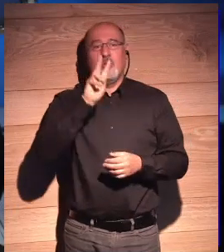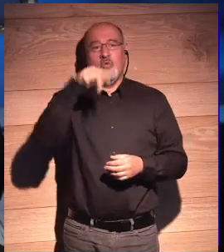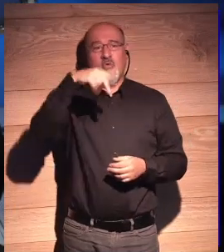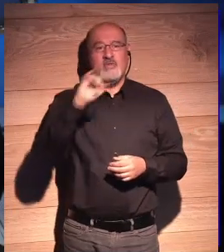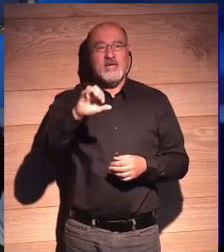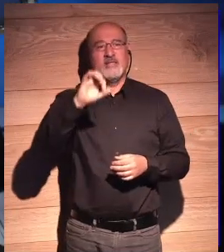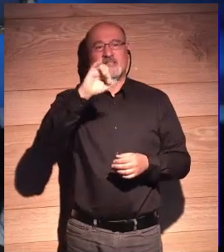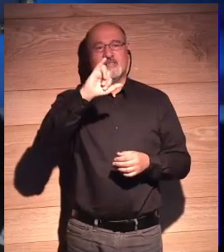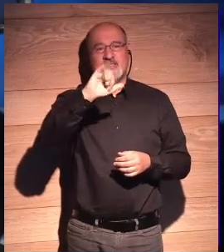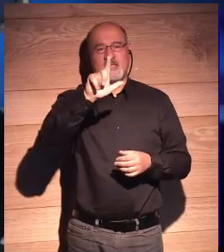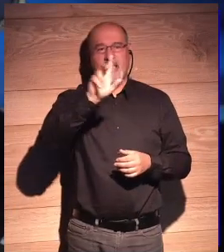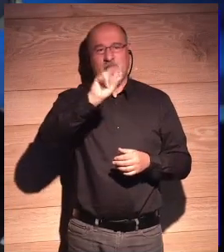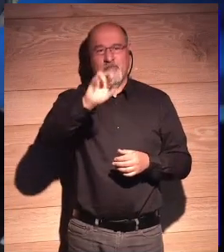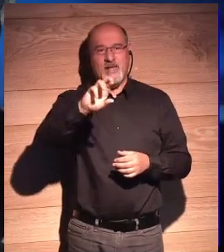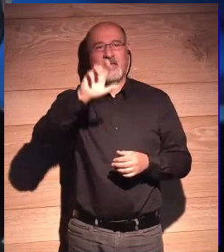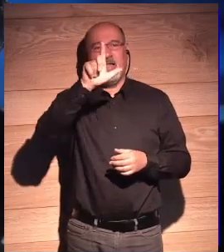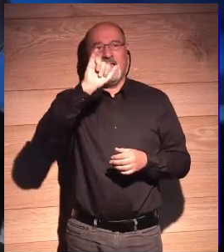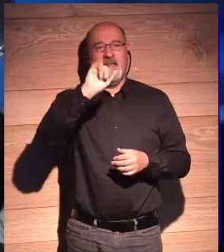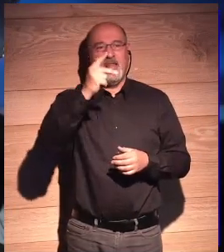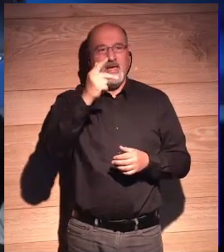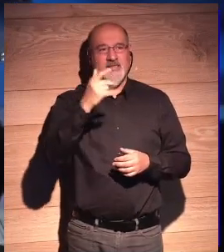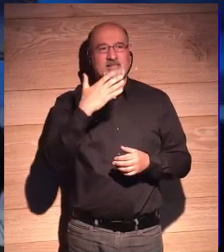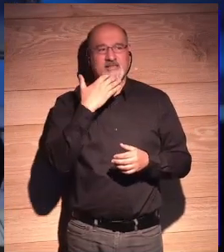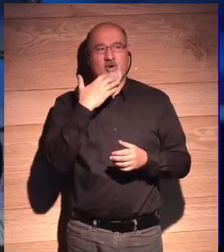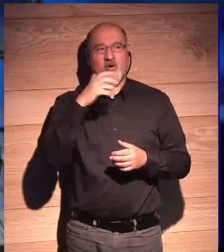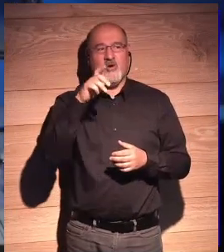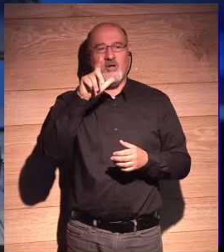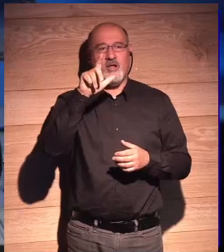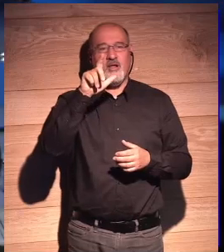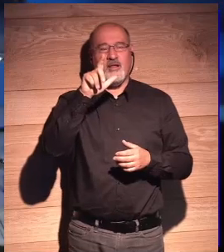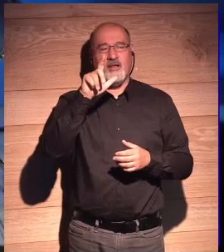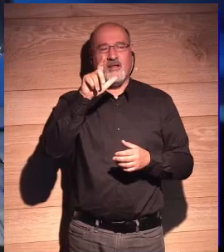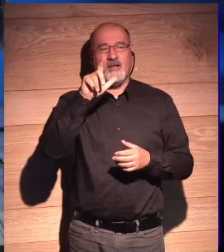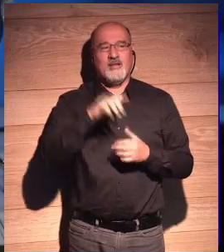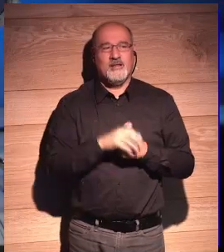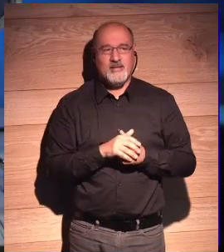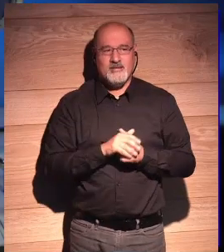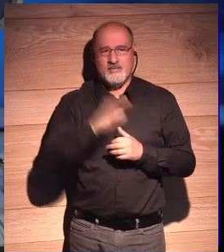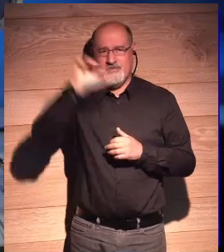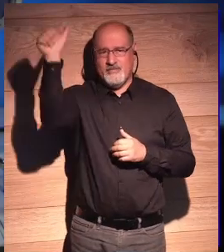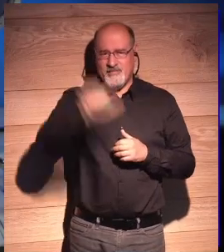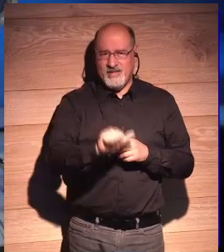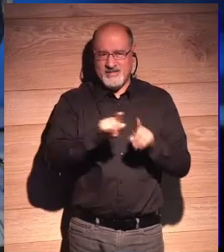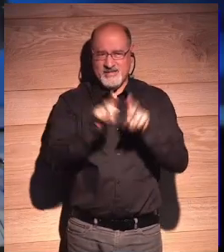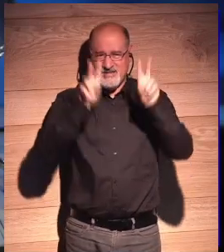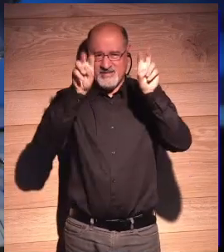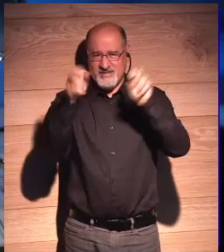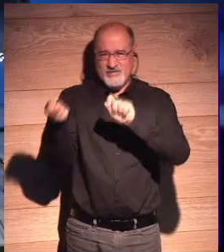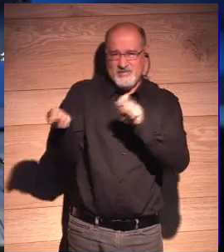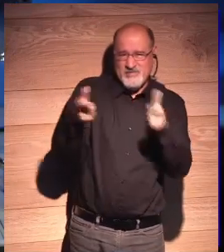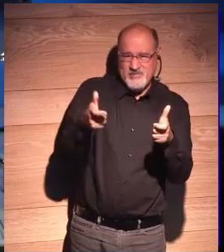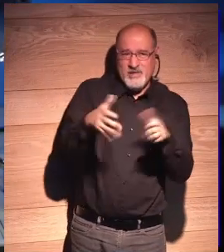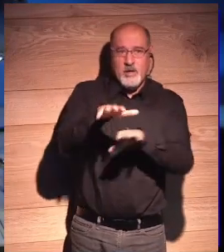Silver Light. Under Silver Light, right? I don't know if that's the name. There's a movie